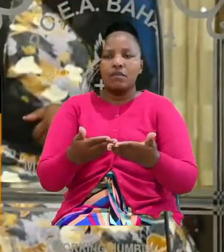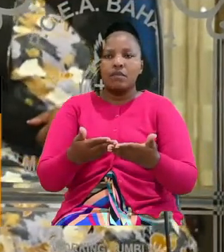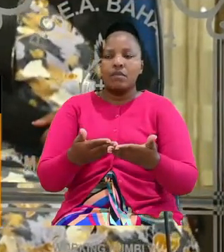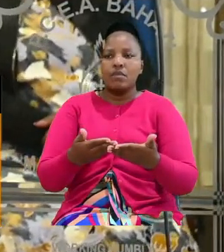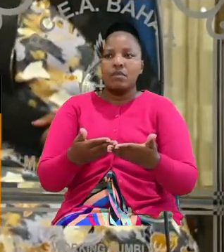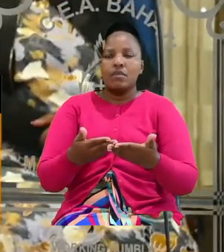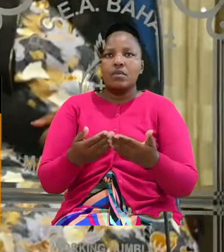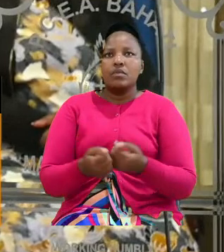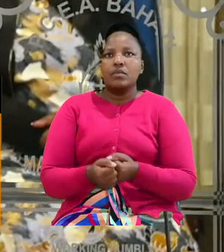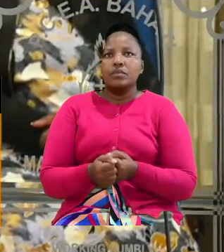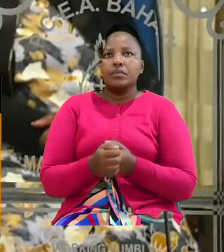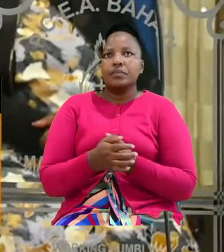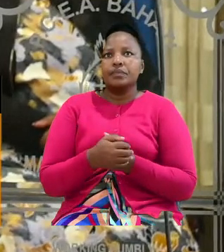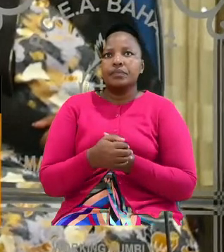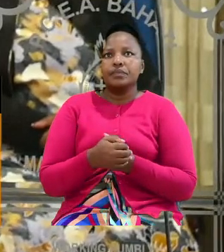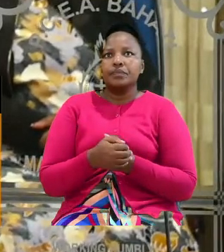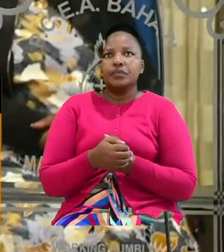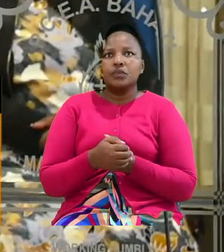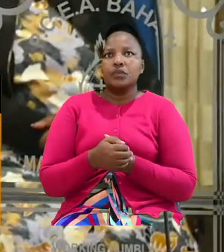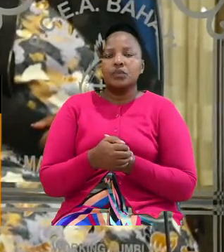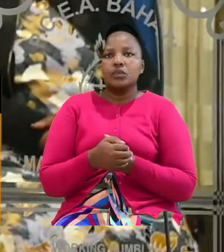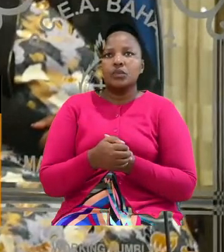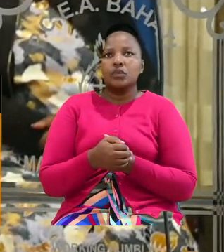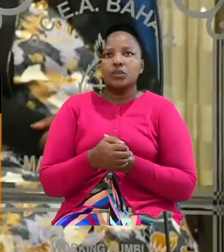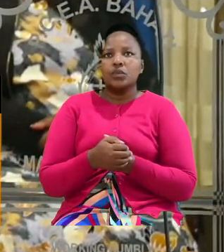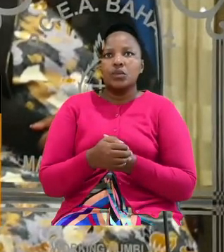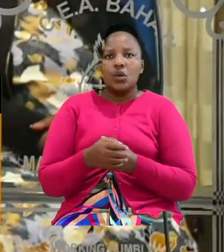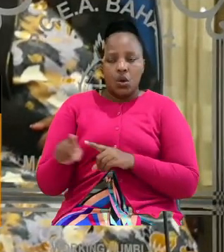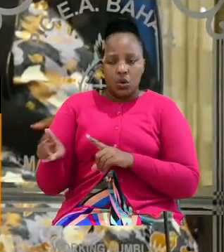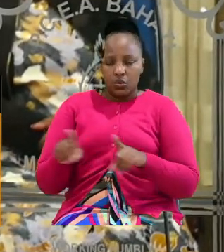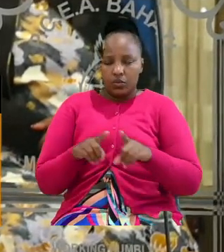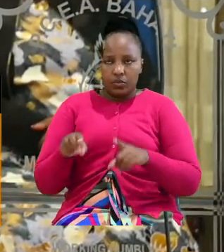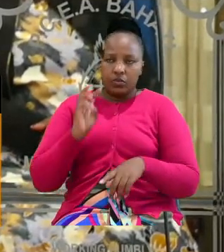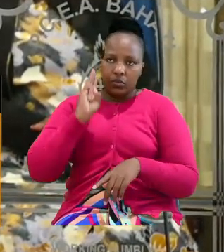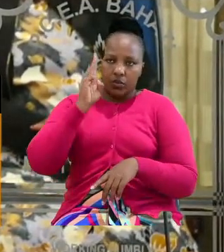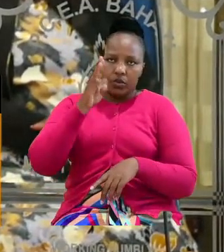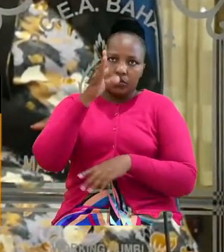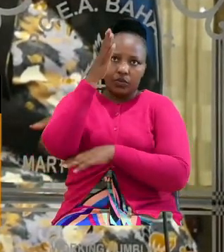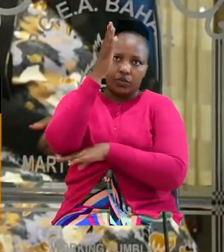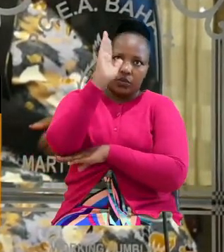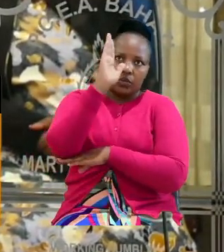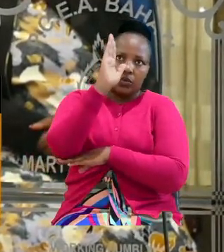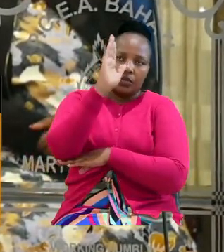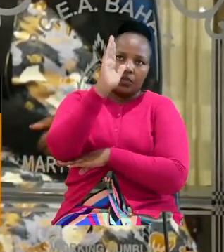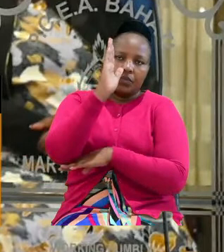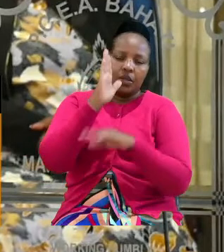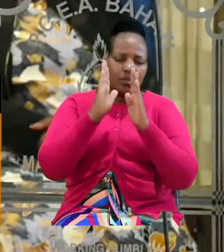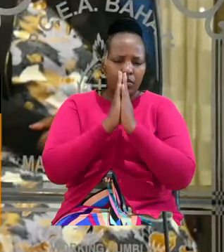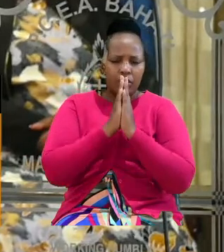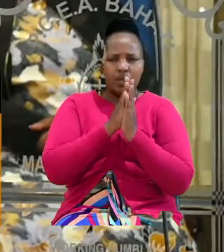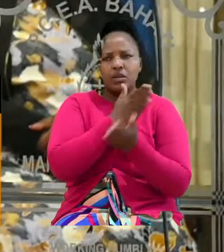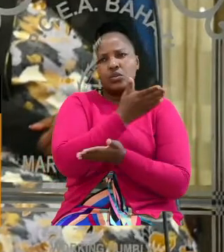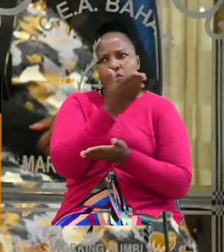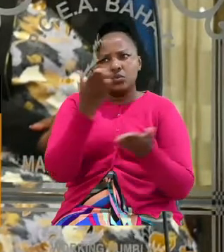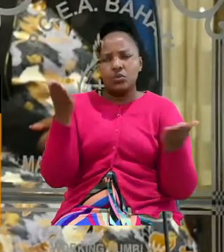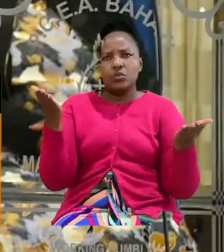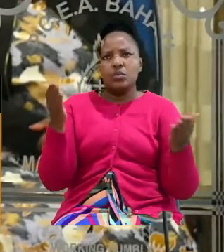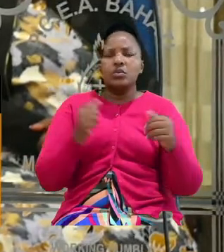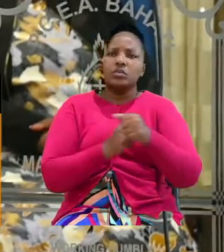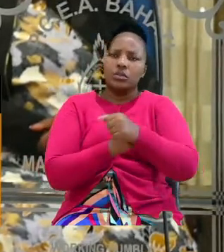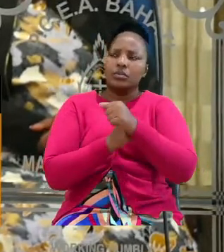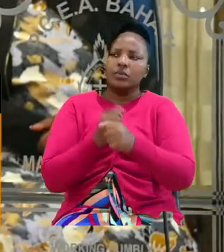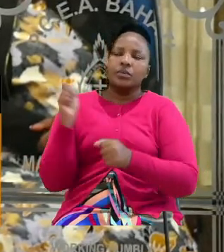believe as we support her, we shall be doing the will of God. And it is my prayer also that we are going to do